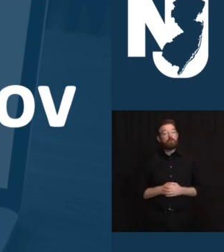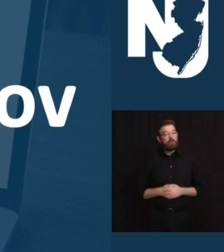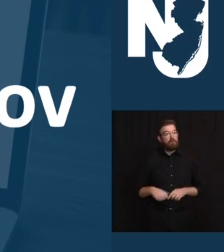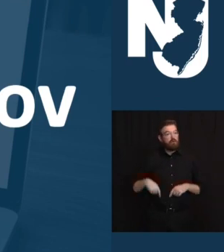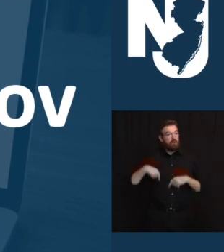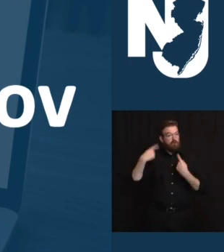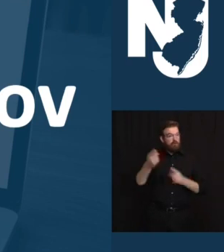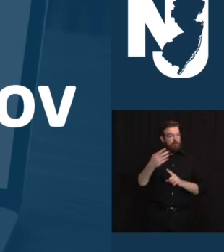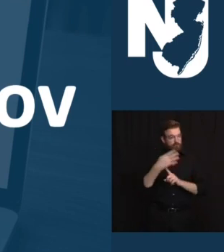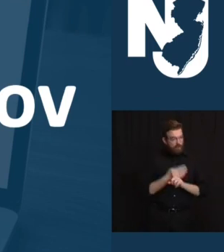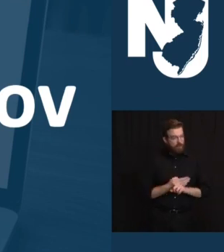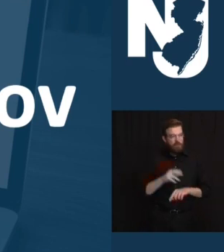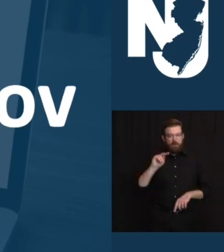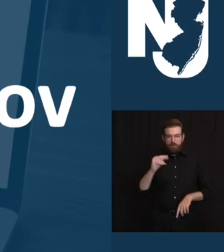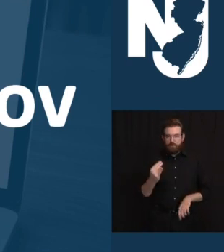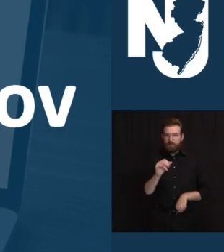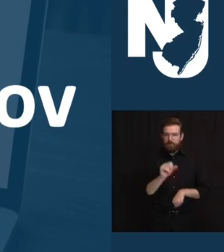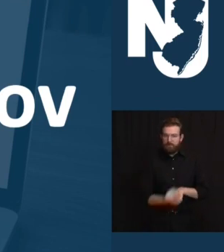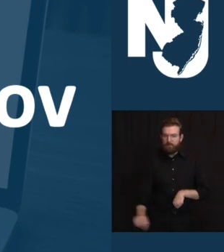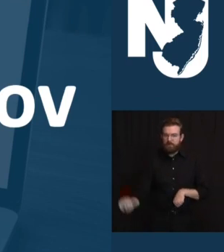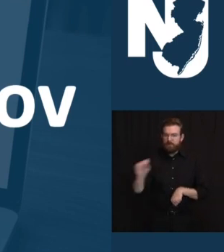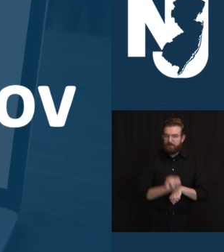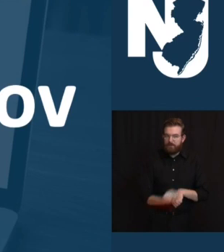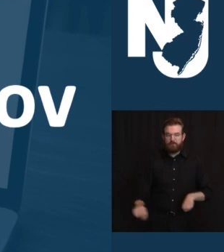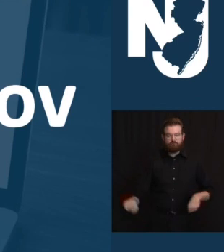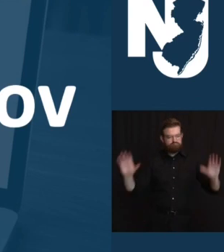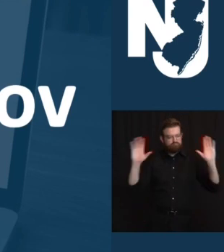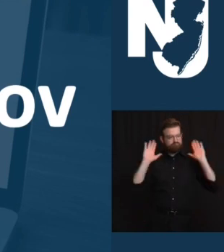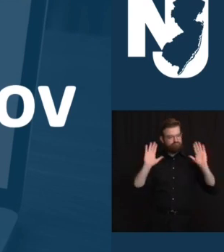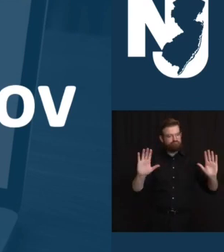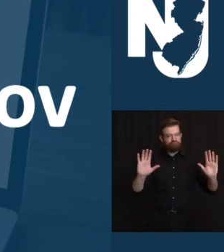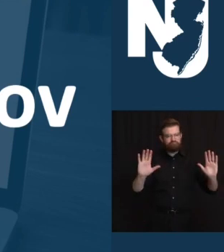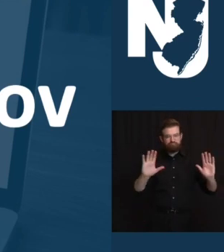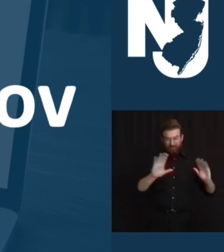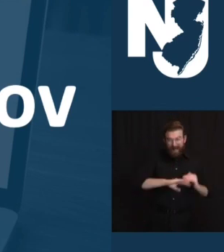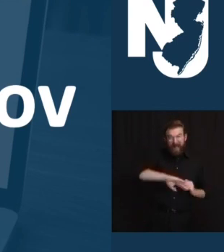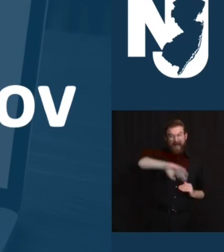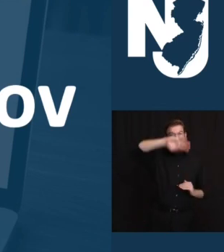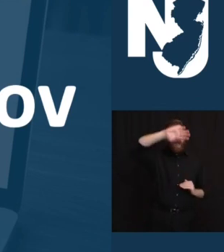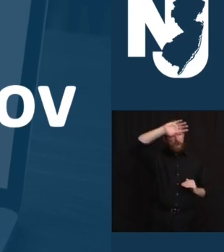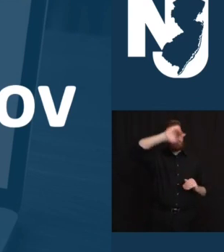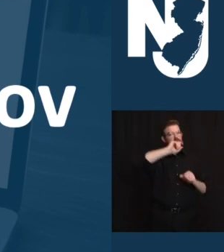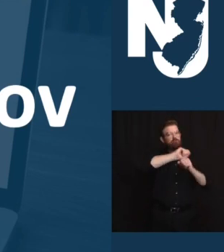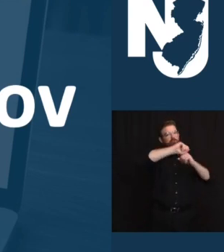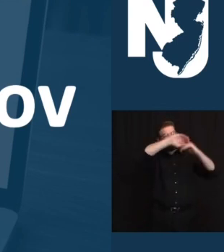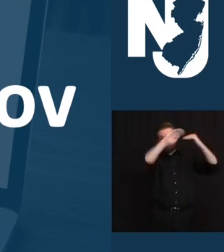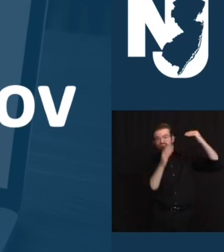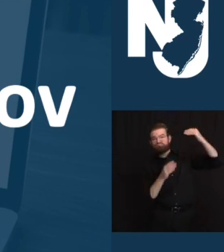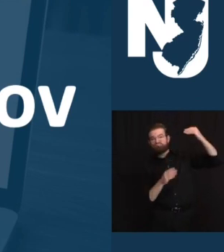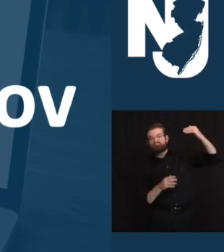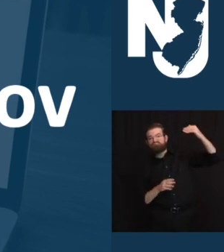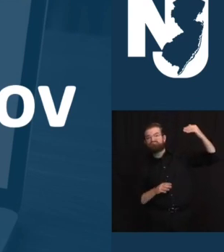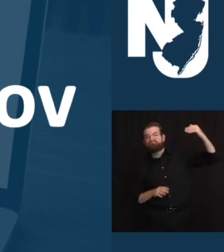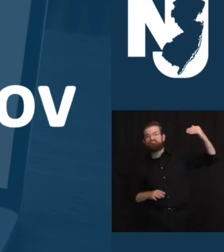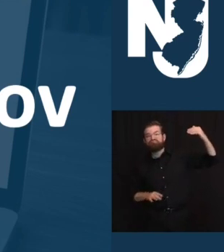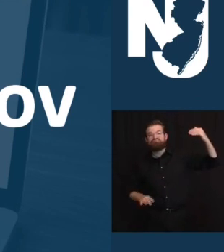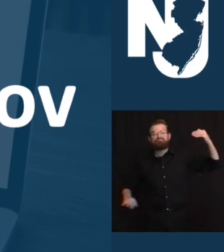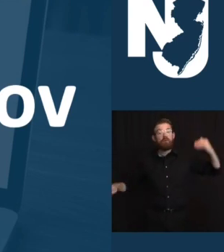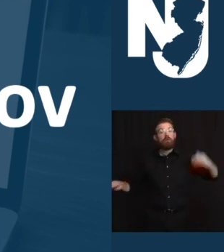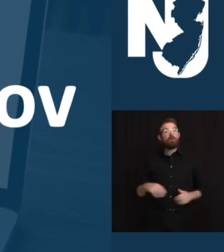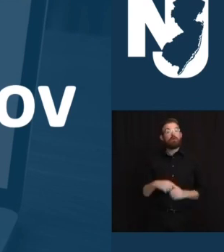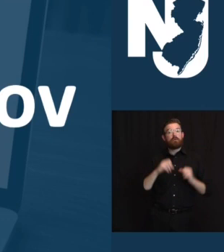state to pull the curve of new cases way, way down, and with it, the number of our fellow New Jerseyans who have been hospitalized